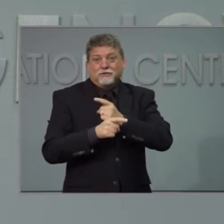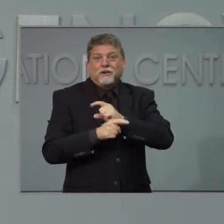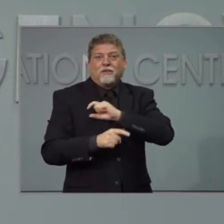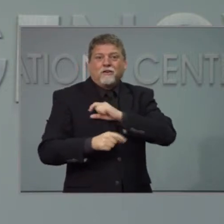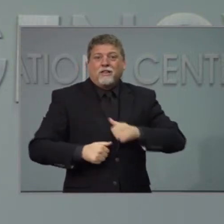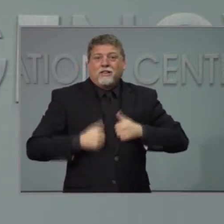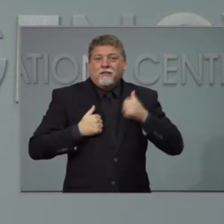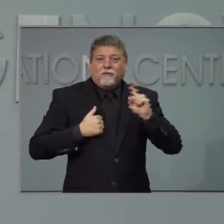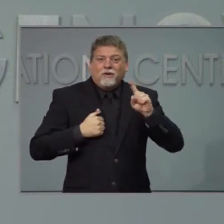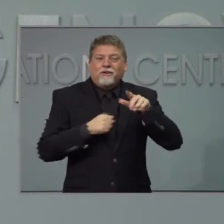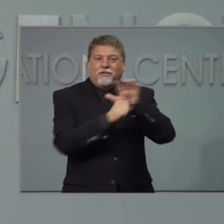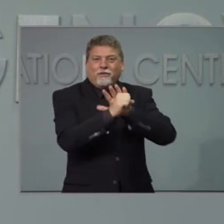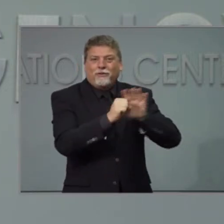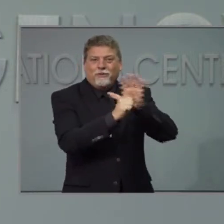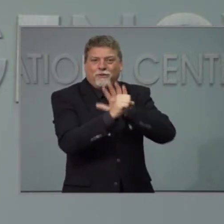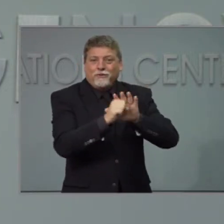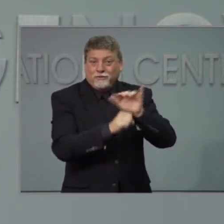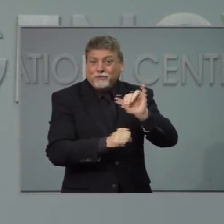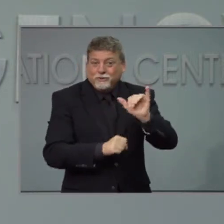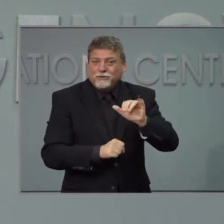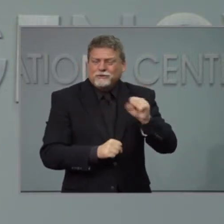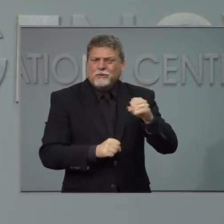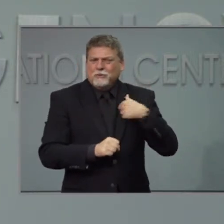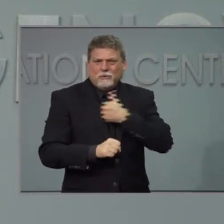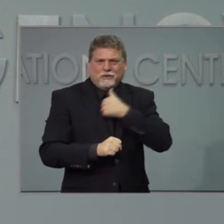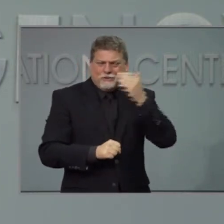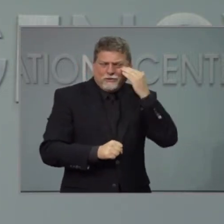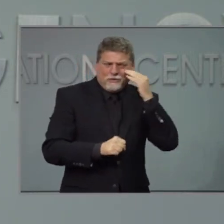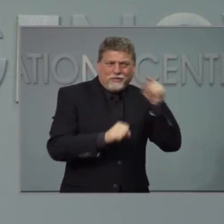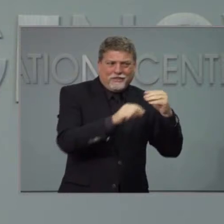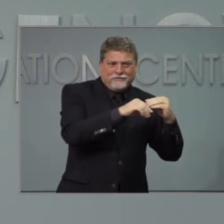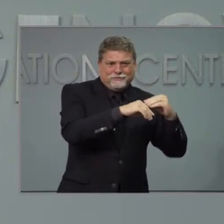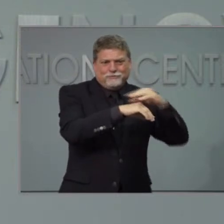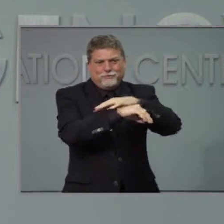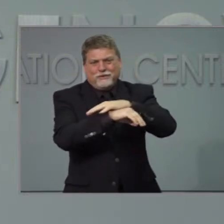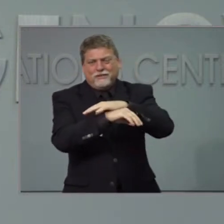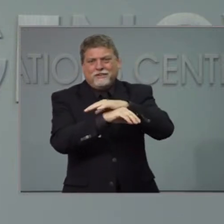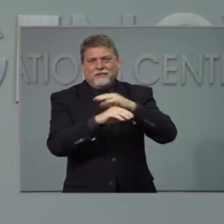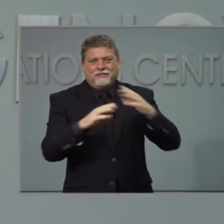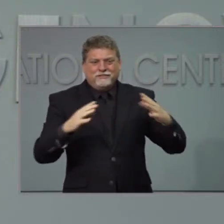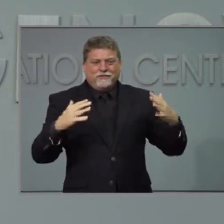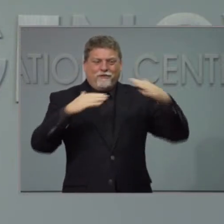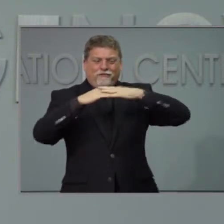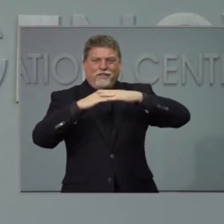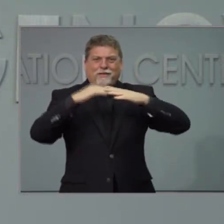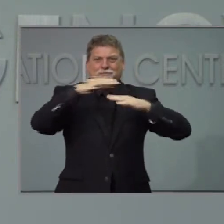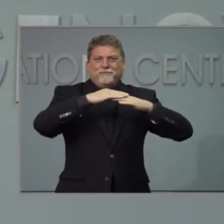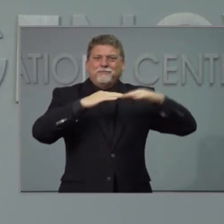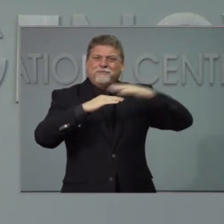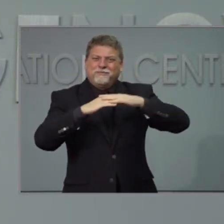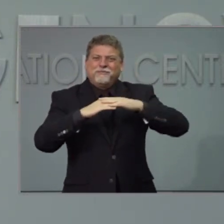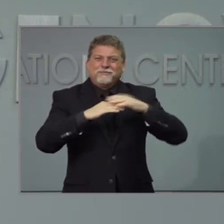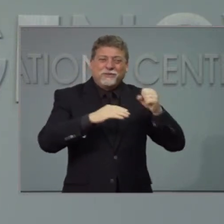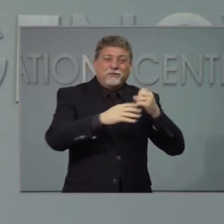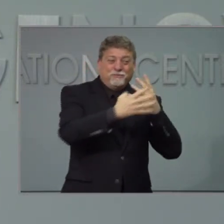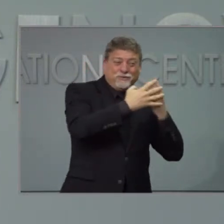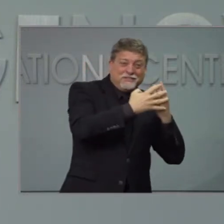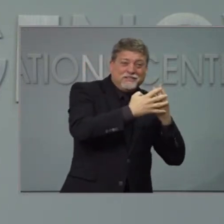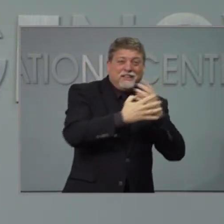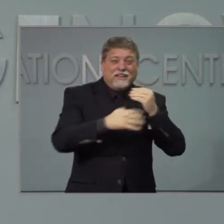officers and people that work in that particular correctional facility that may drive it, but they also live in that county as